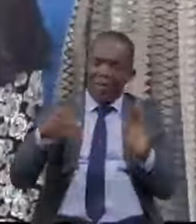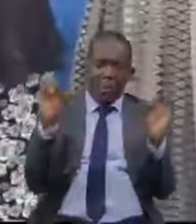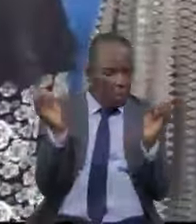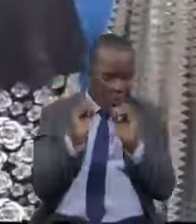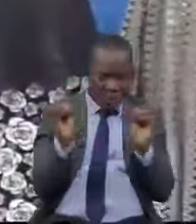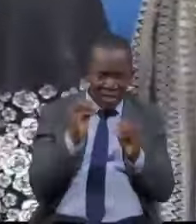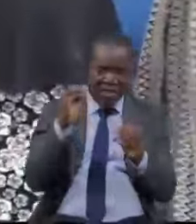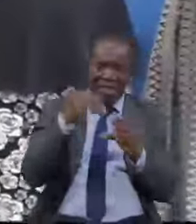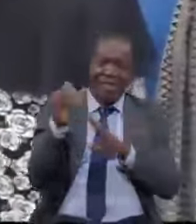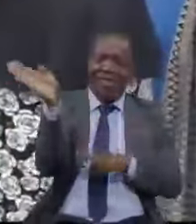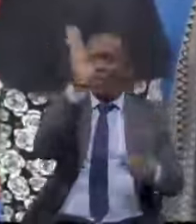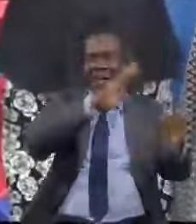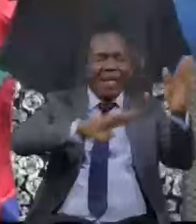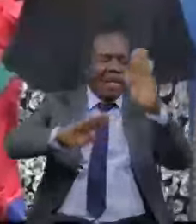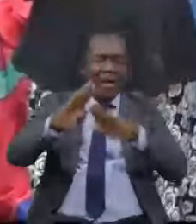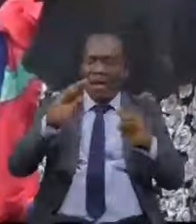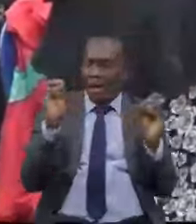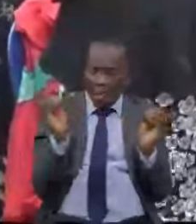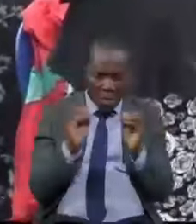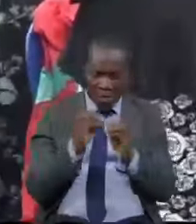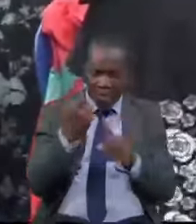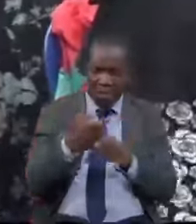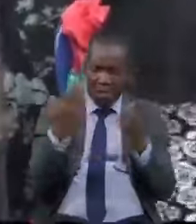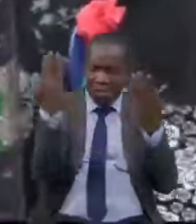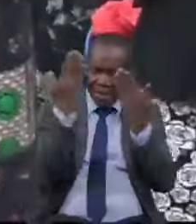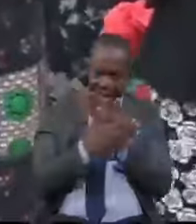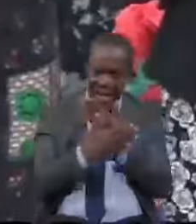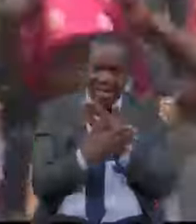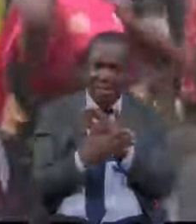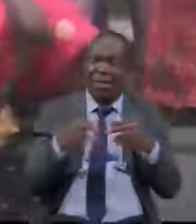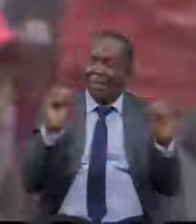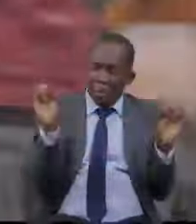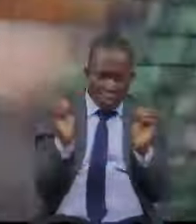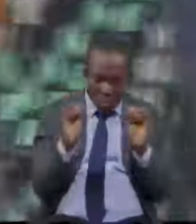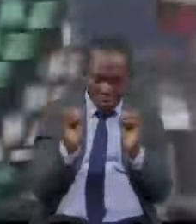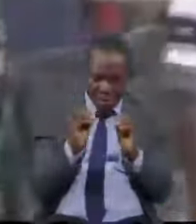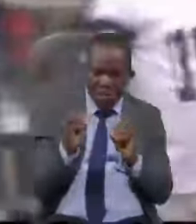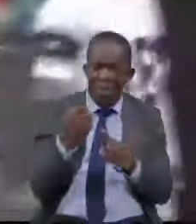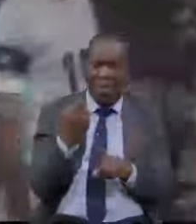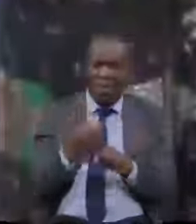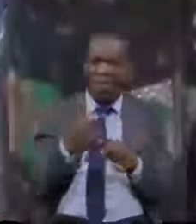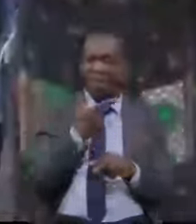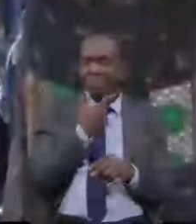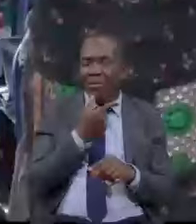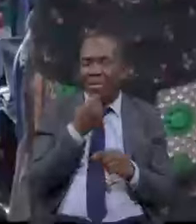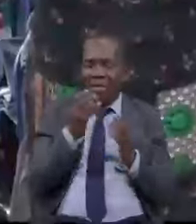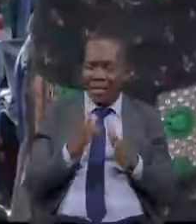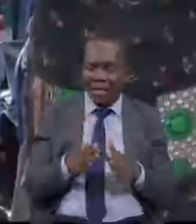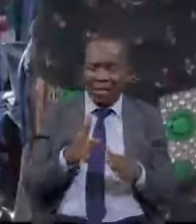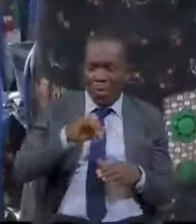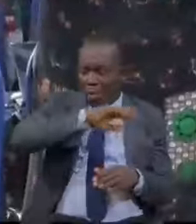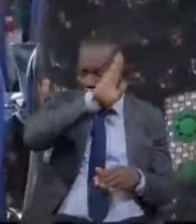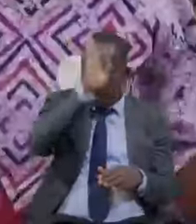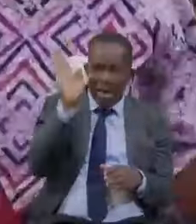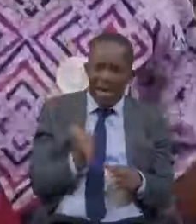dark, nothing from the pretenders will hurt your life in Jesus'